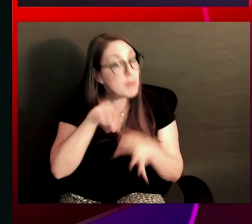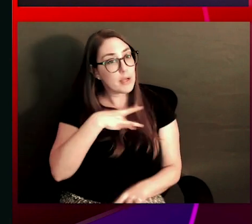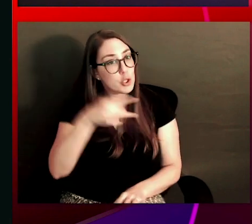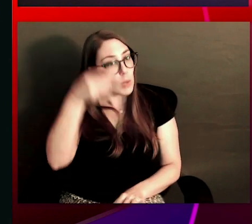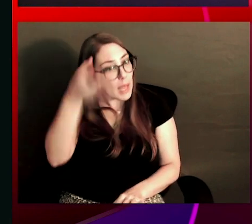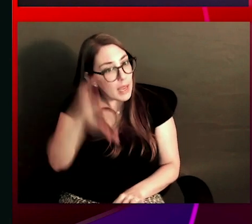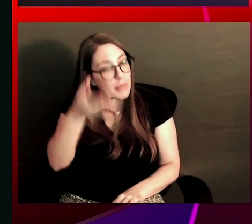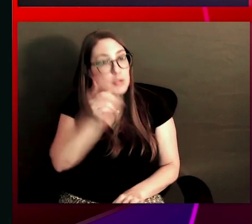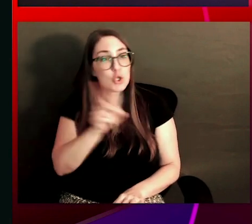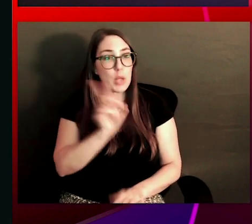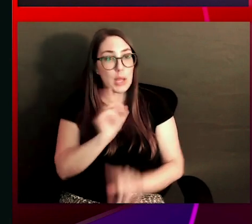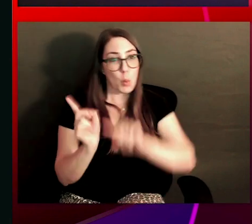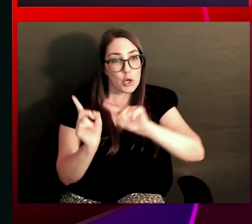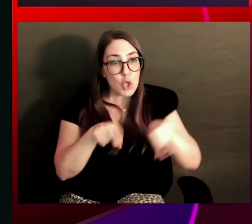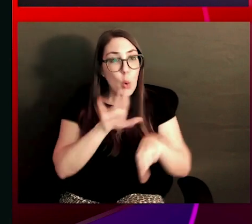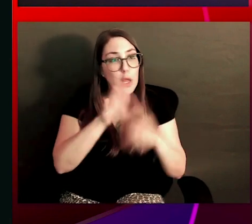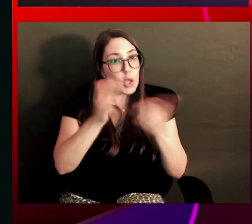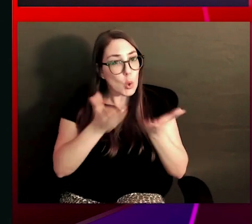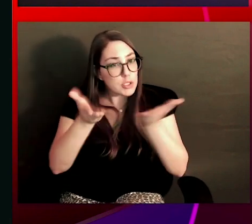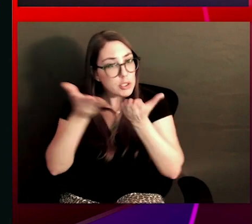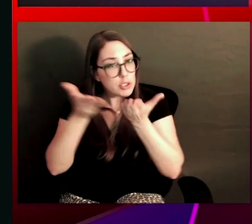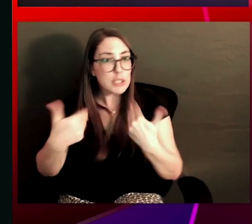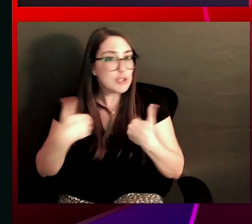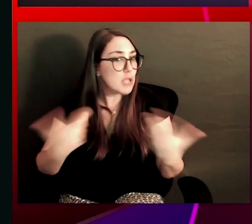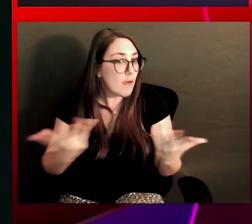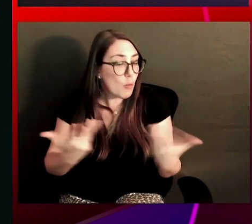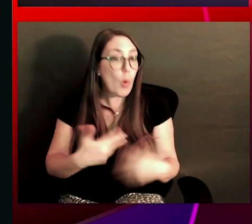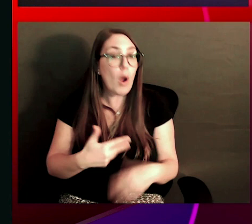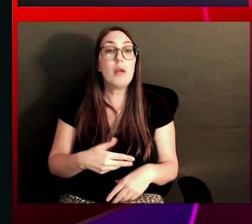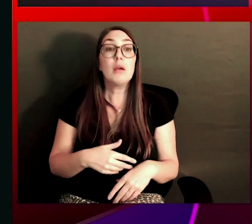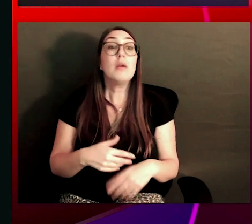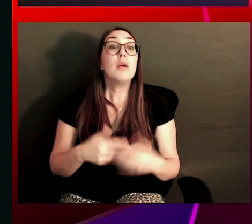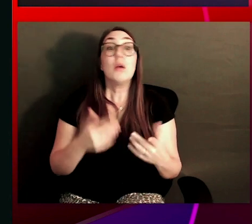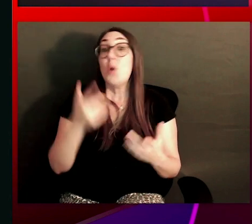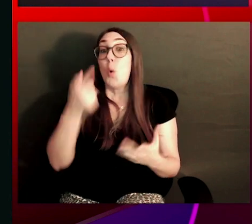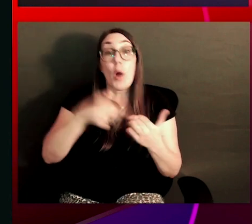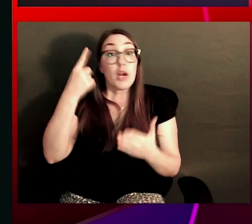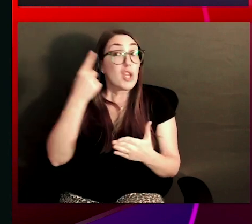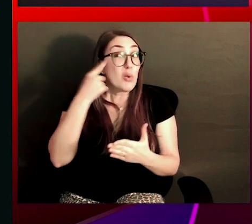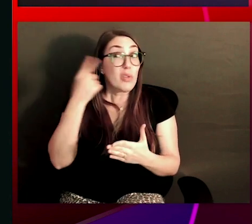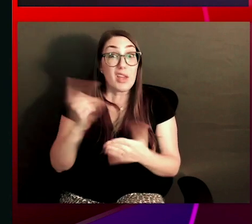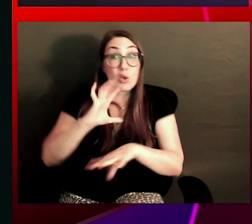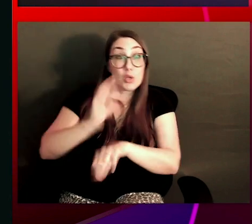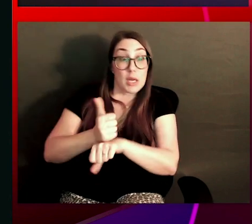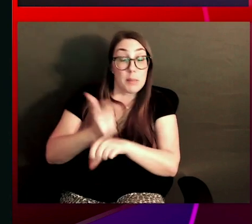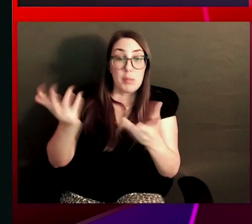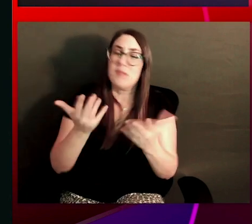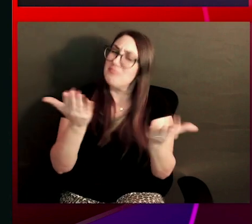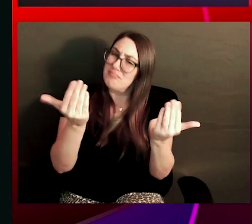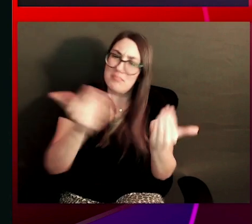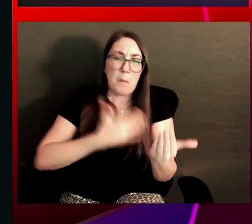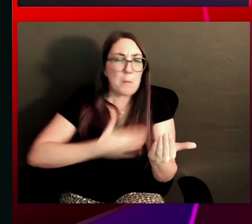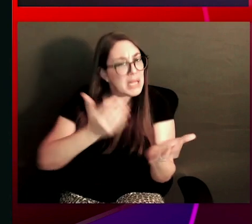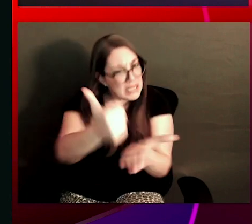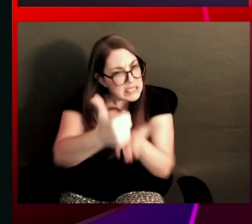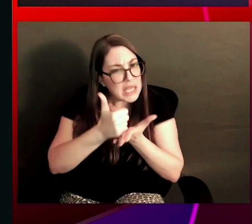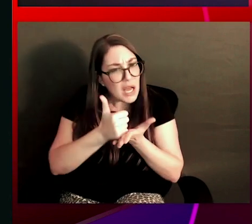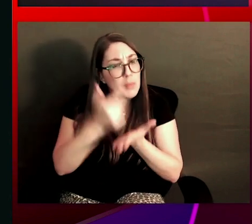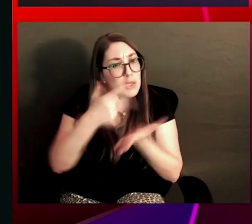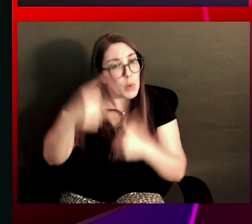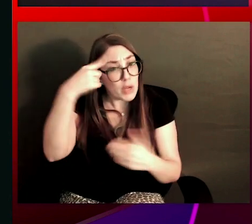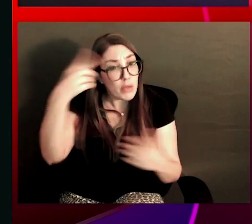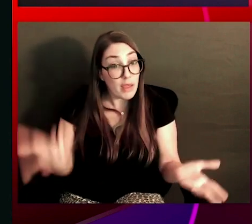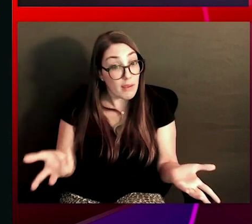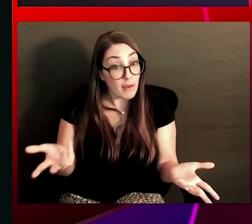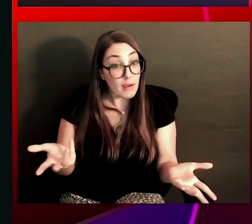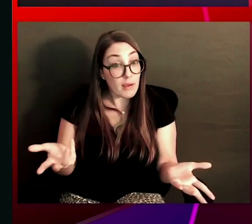What suggestions do you have for the team that they can consider implementing? Yeah. Yeah, please help us out here. Yeah, what do you think? Do you All like right. this